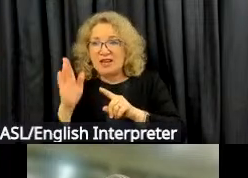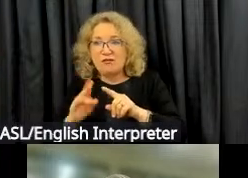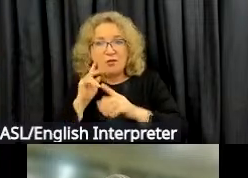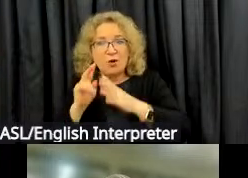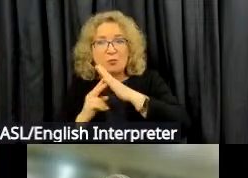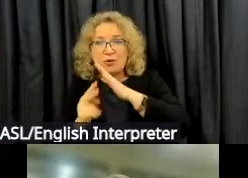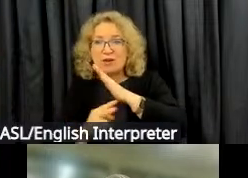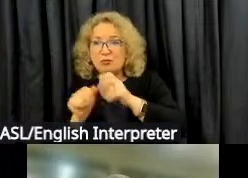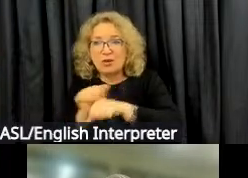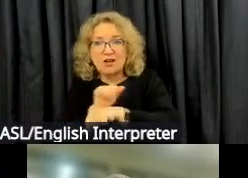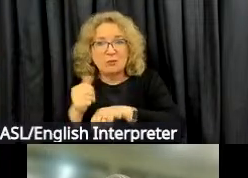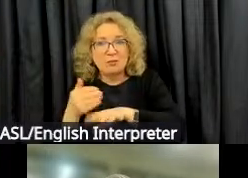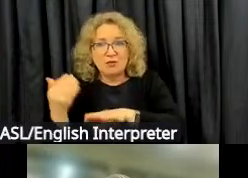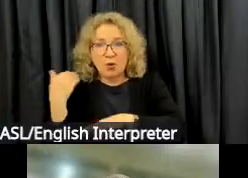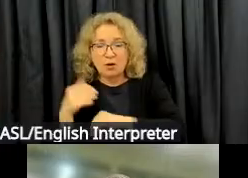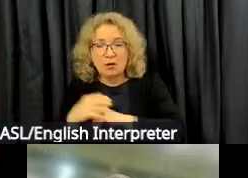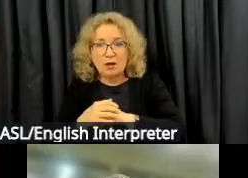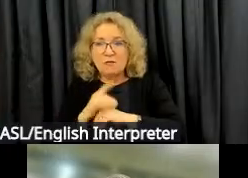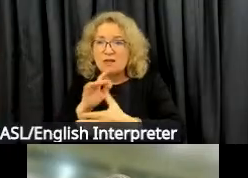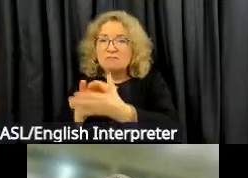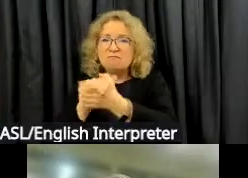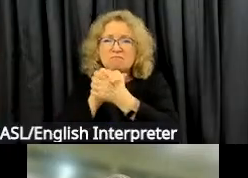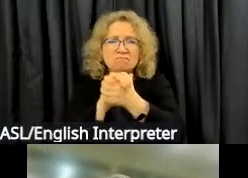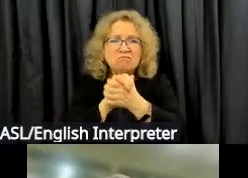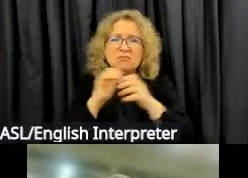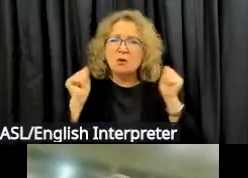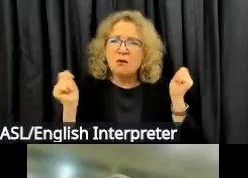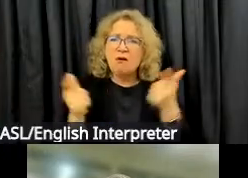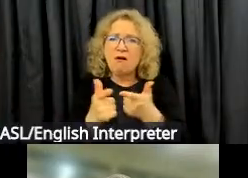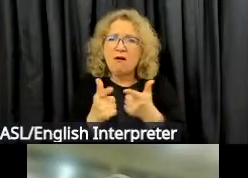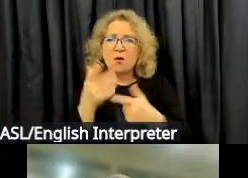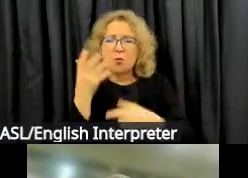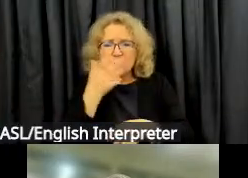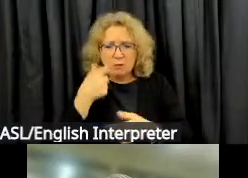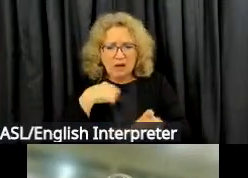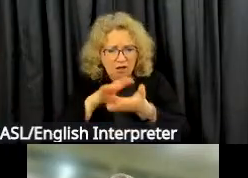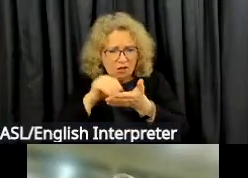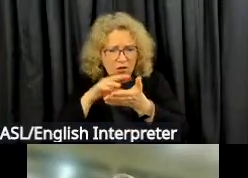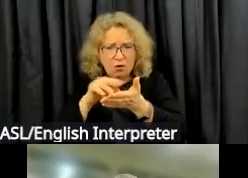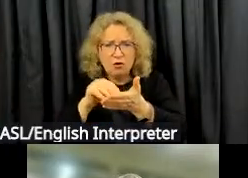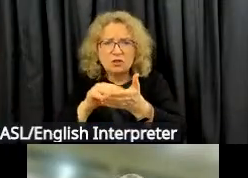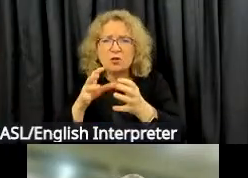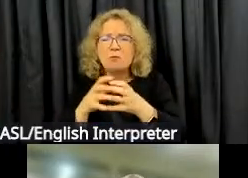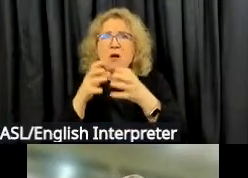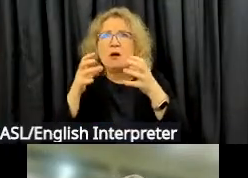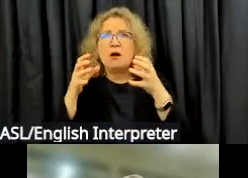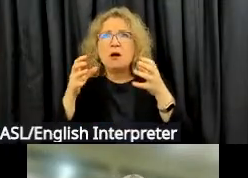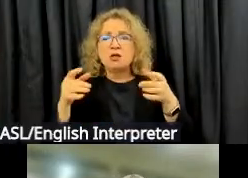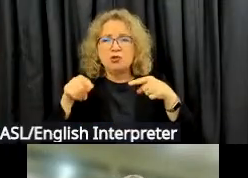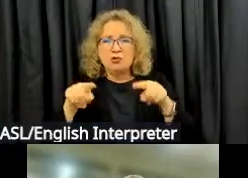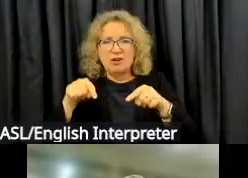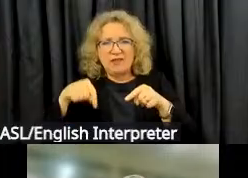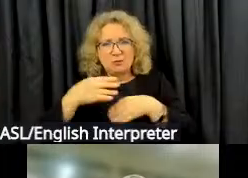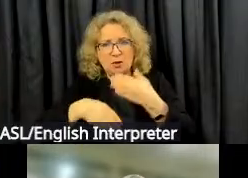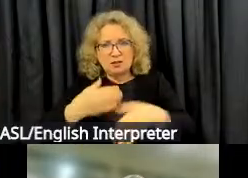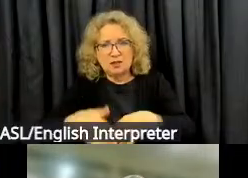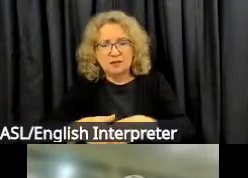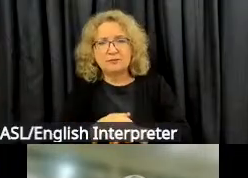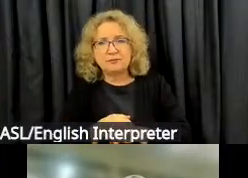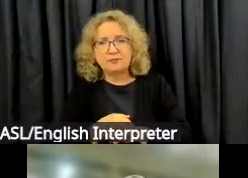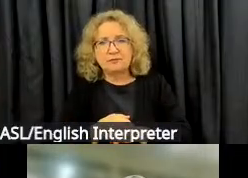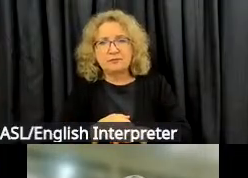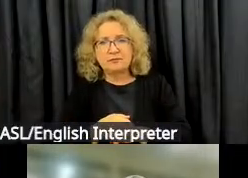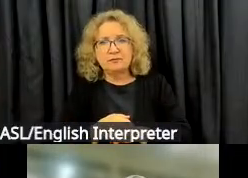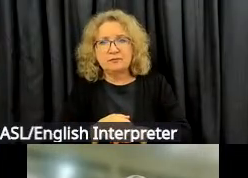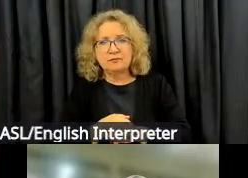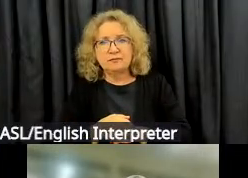learned so much just being in the presence of looking at this process. The other thing is that I can't